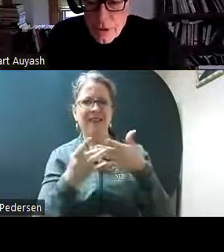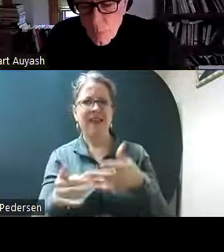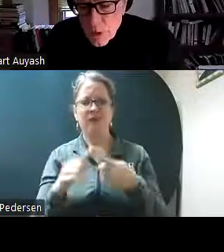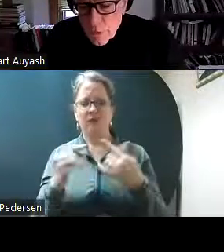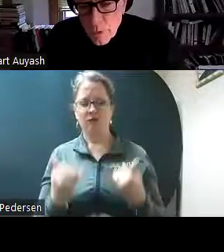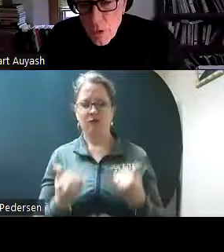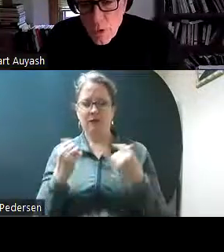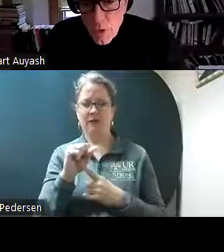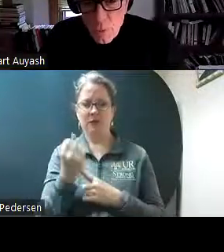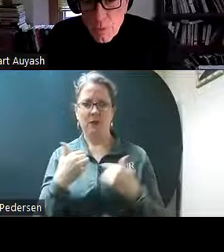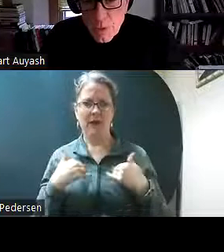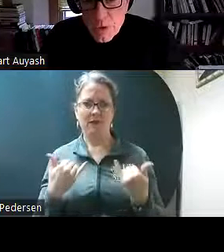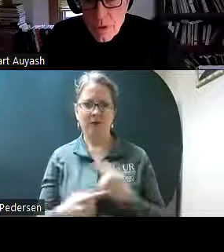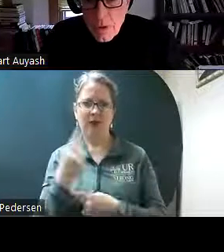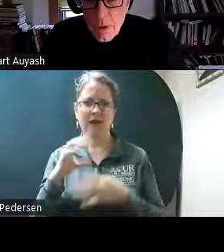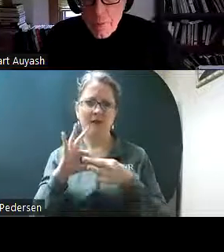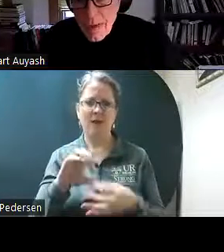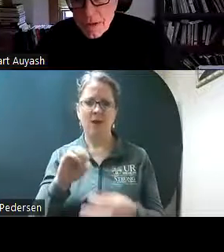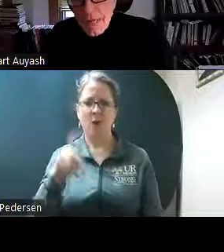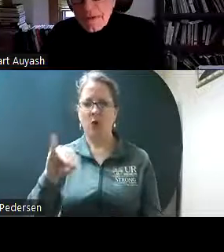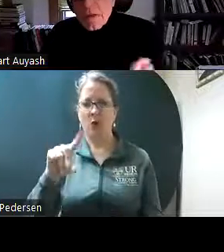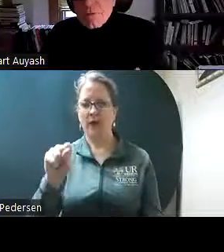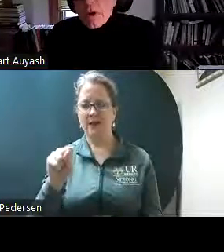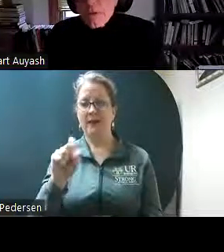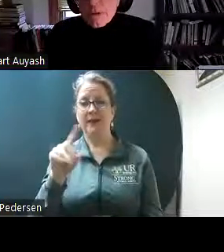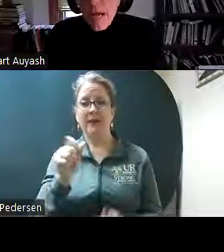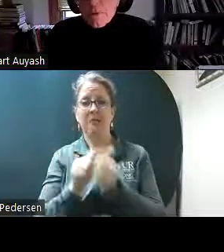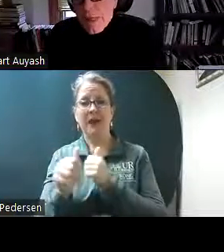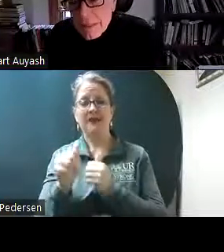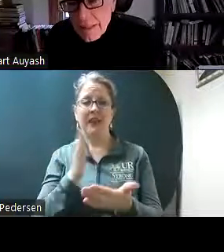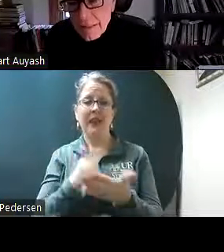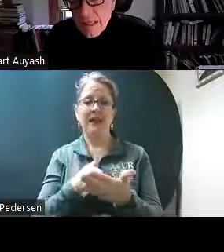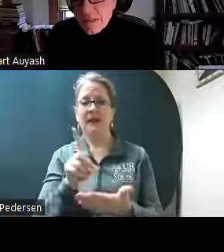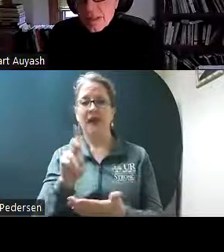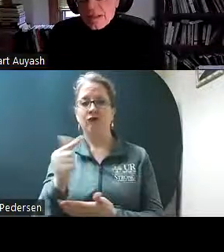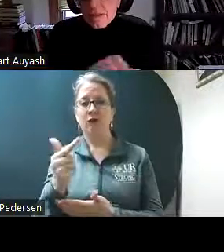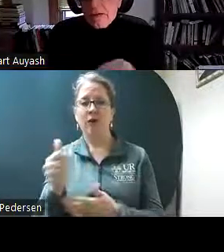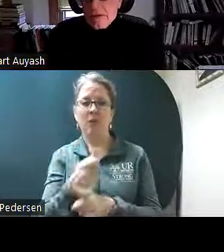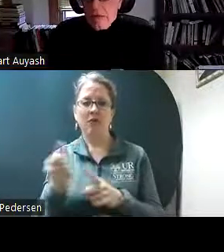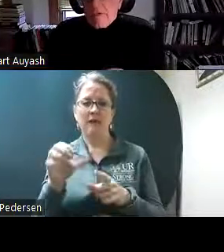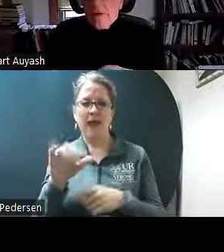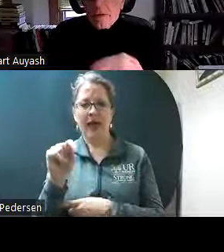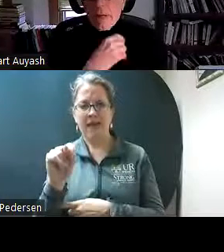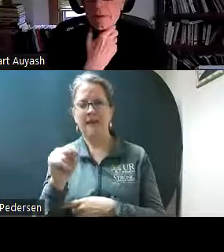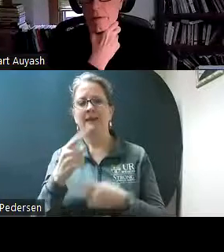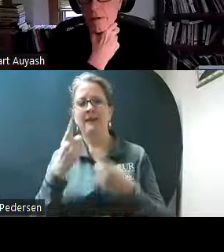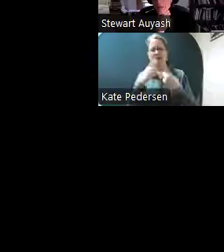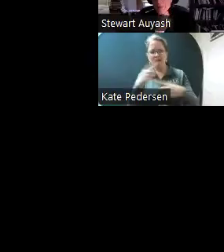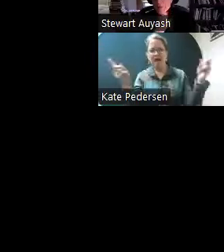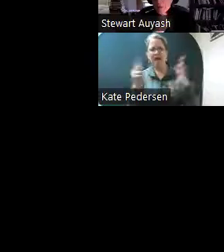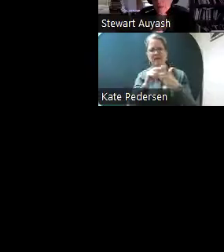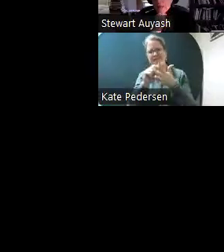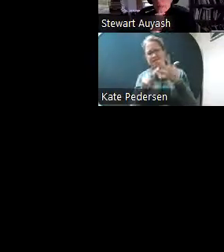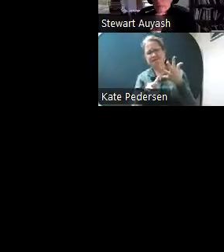current situation with regard to opioids. They passed the Anti-Drug Abuse Act of 1986 that declared a lot of